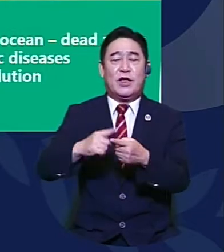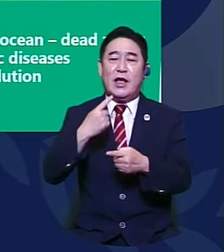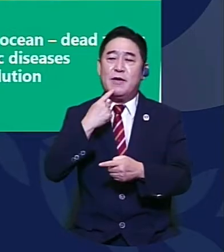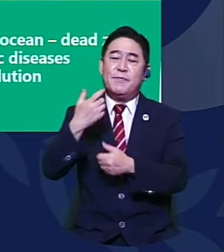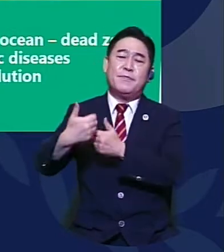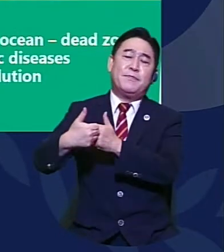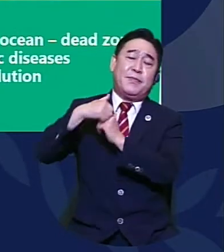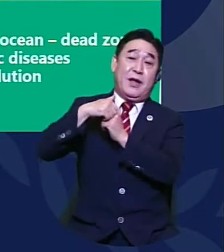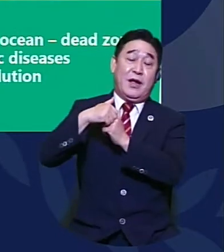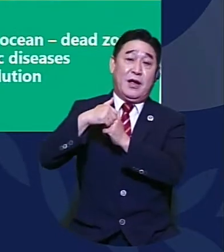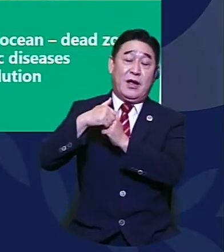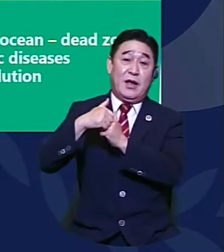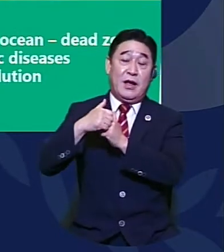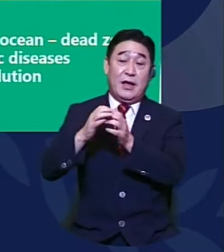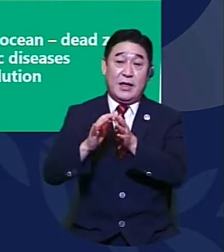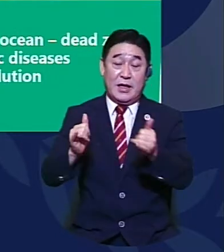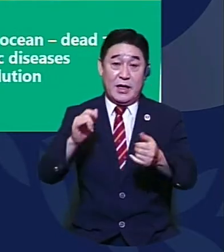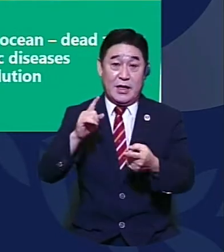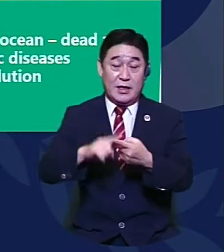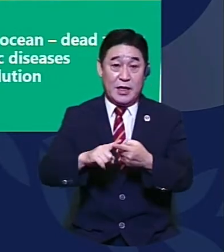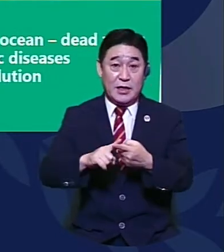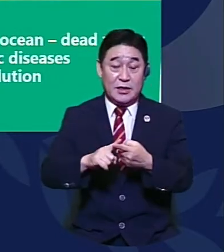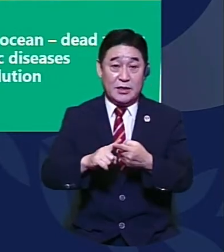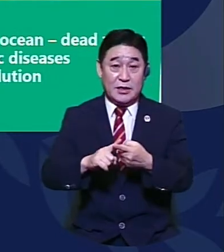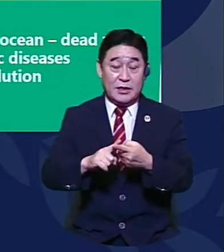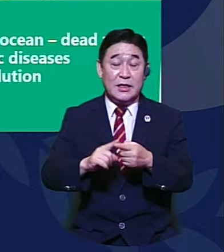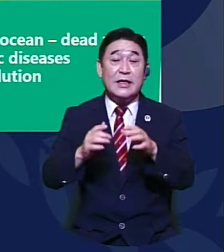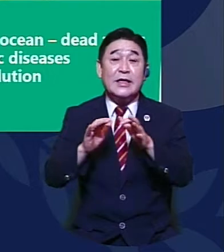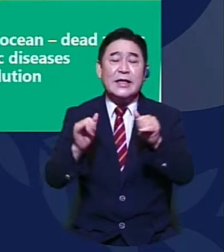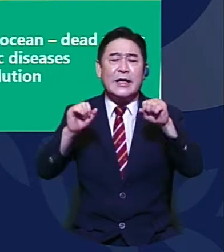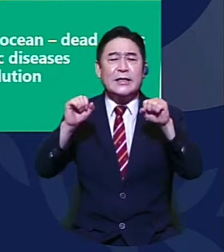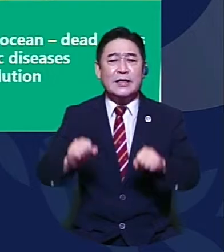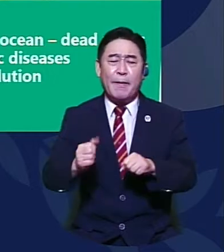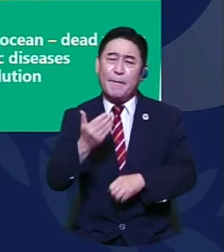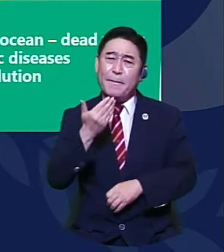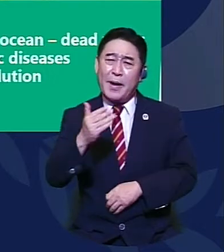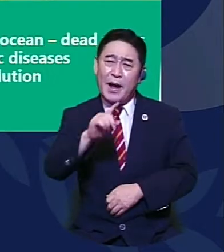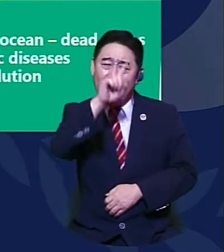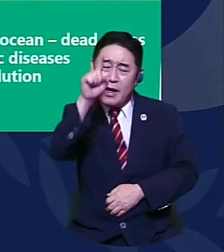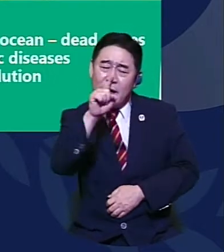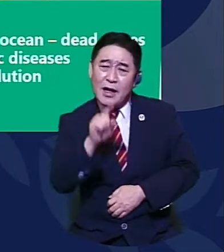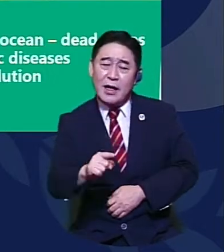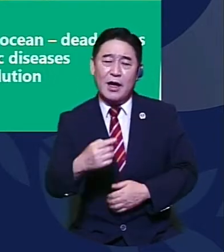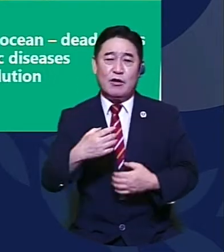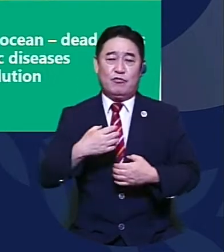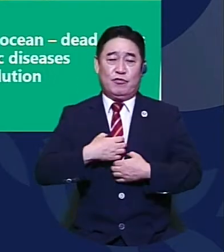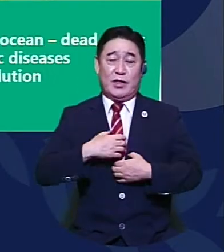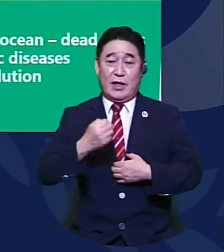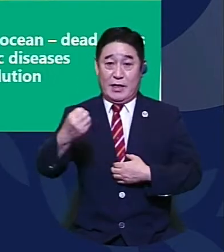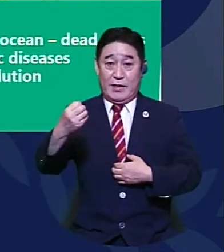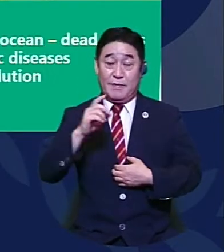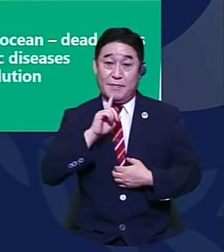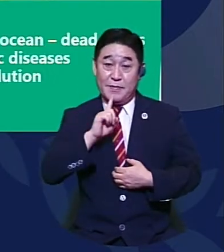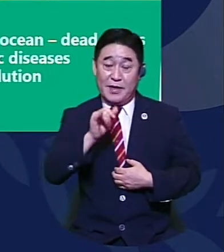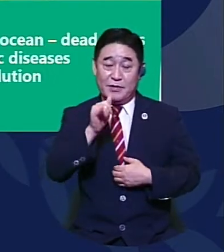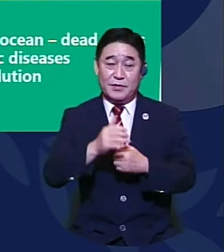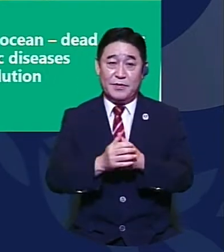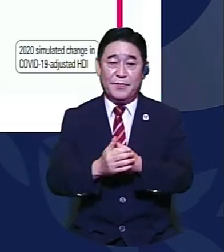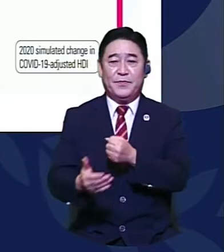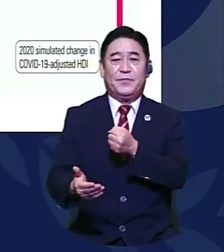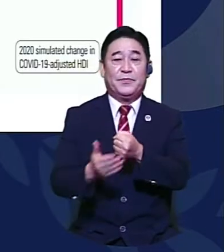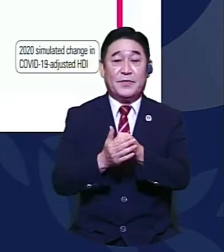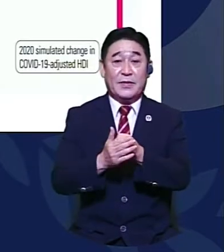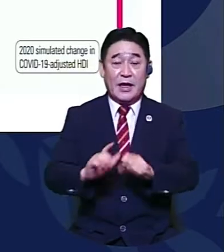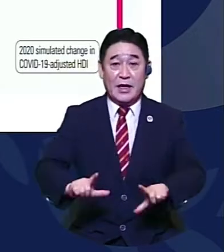human species on this planet? That, I think, puts this very much in the forefront of our minds. And